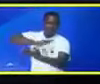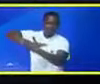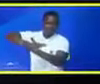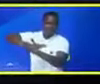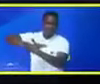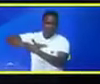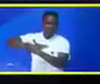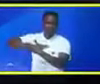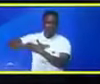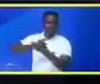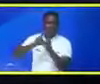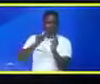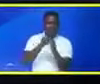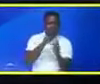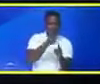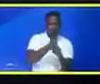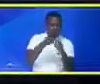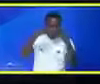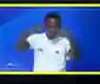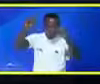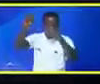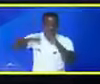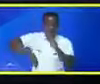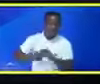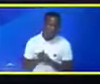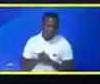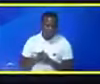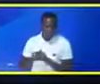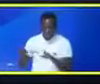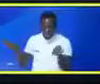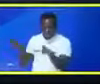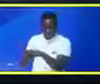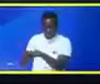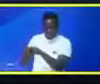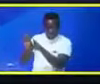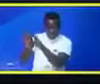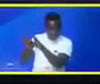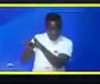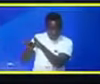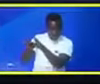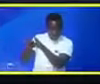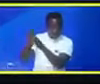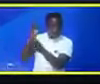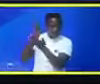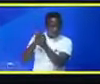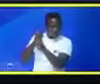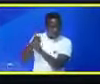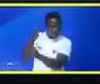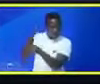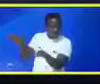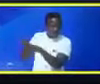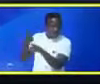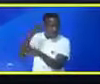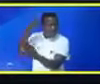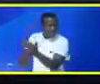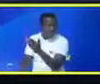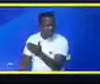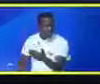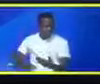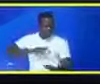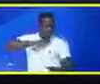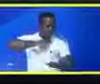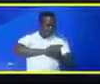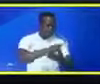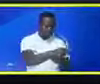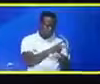to stop you from making progress. Closed doors can be deliberate hindrances to